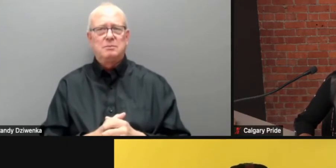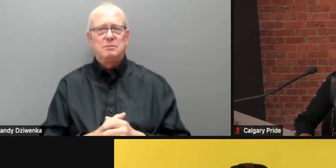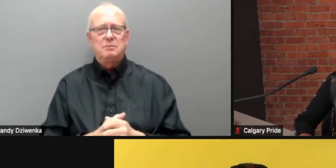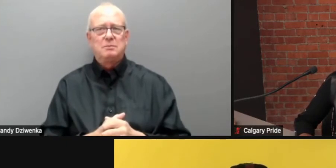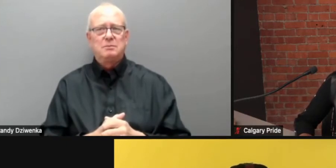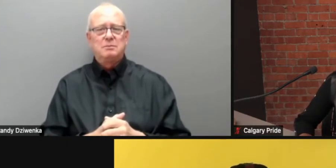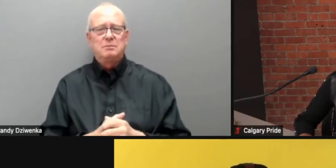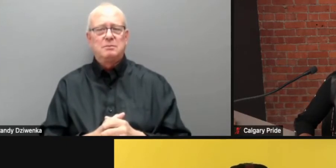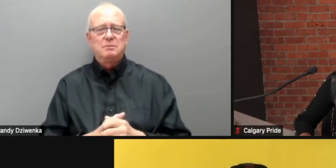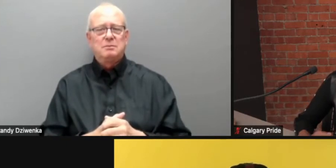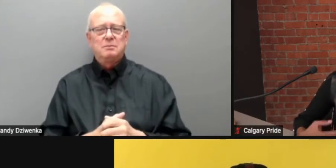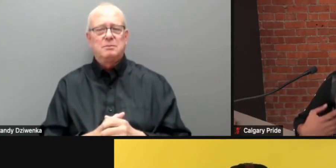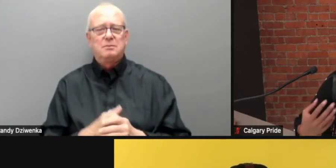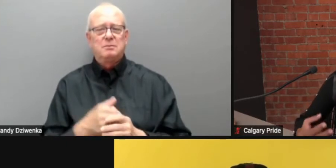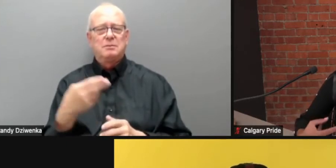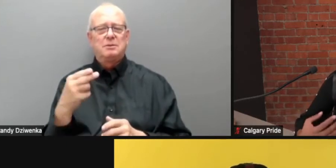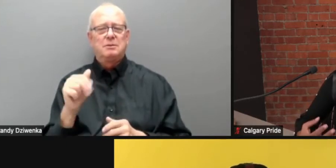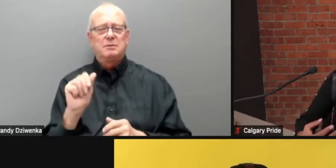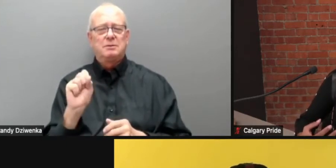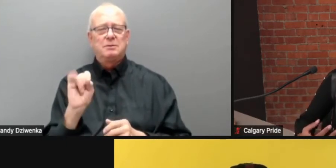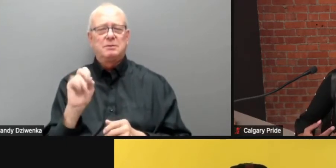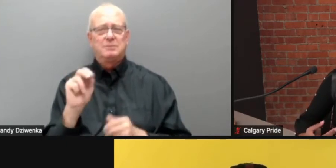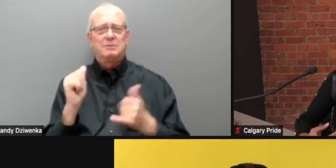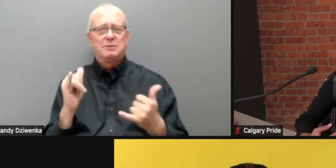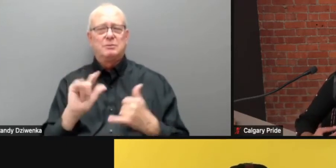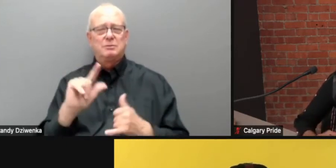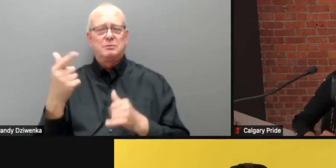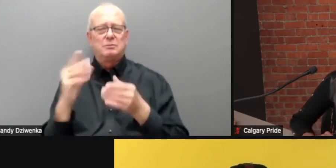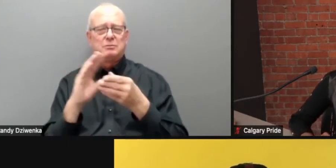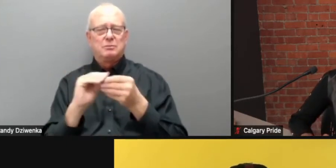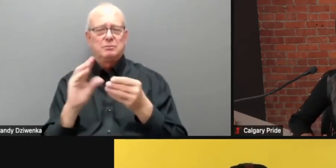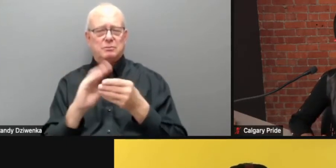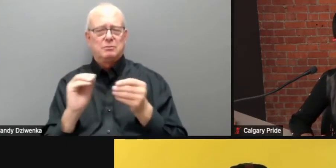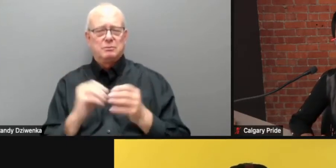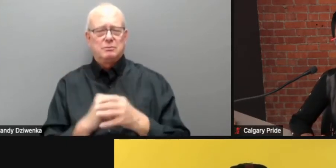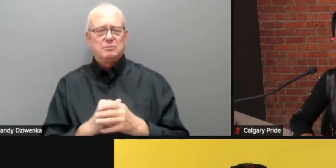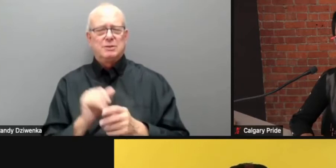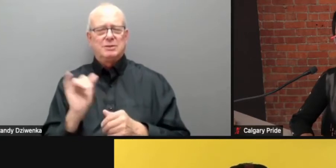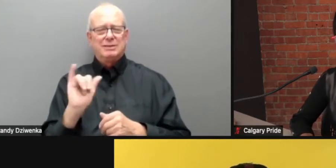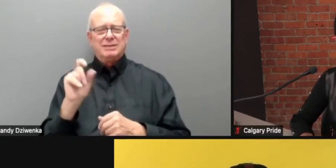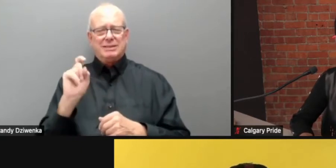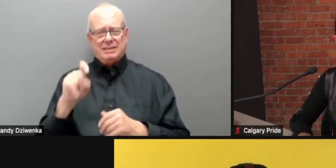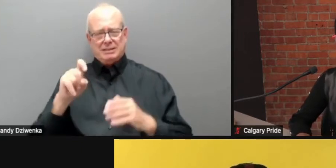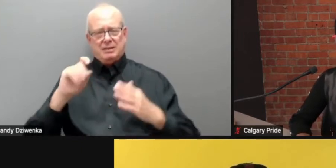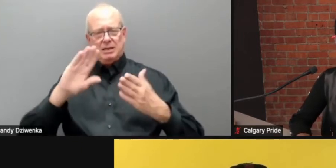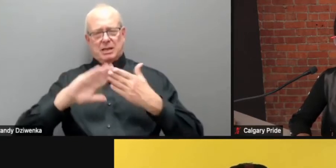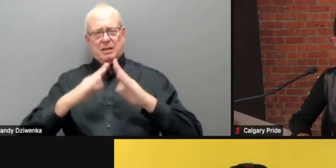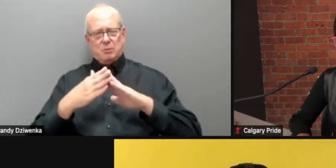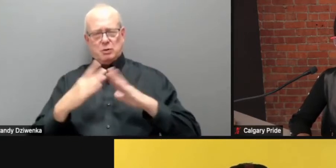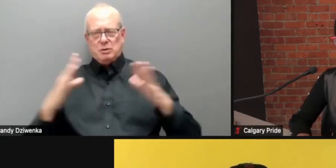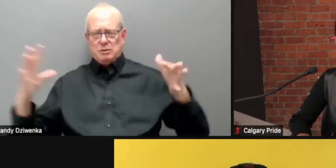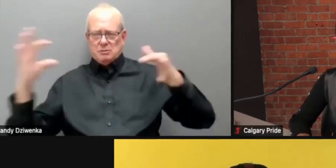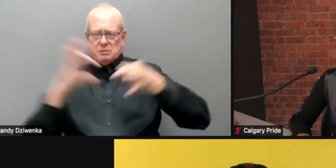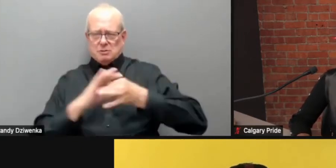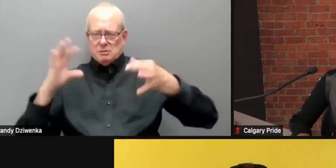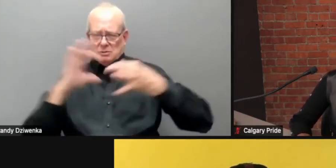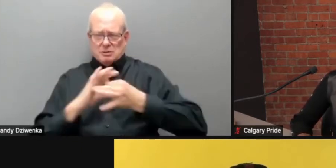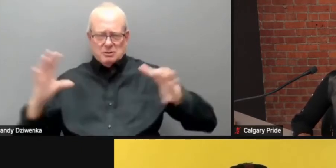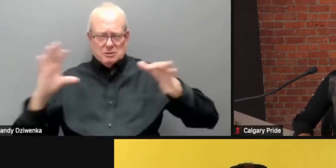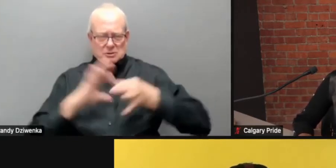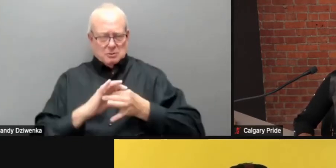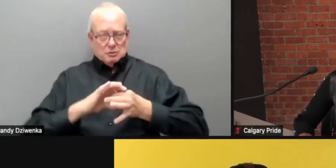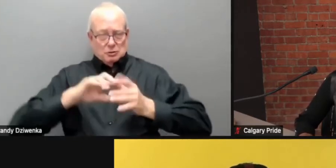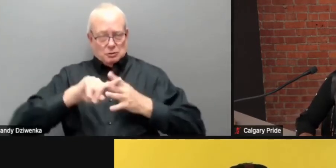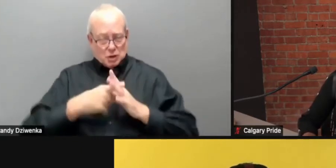alongside the community to create sort of that ripple effect and change. When you look at the